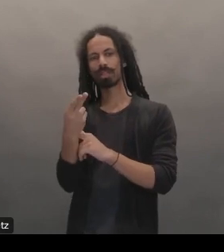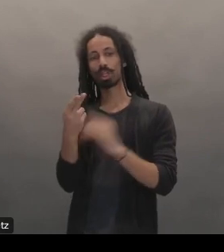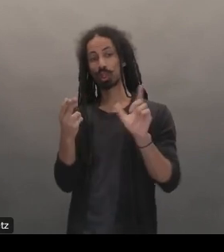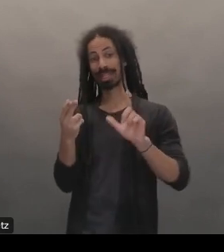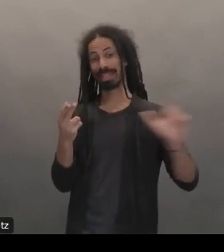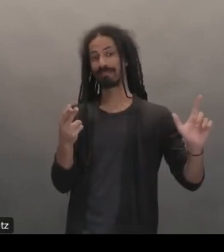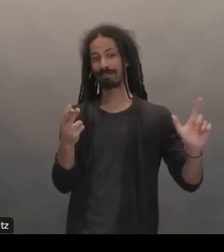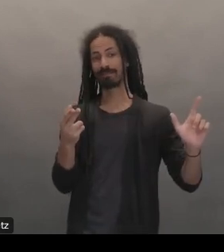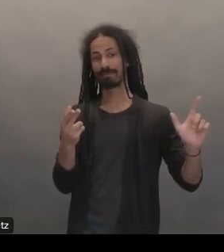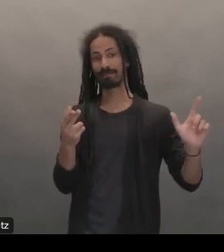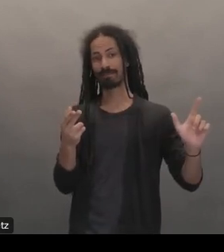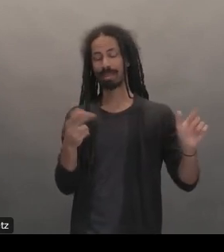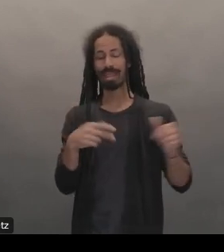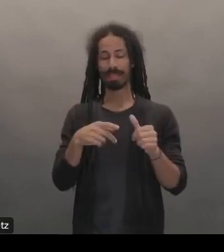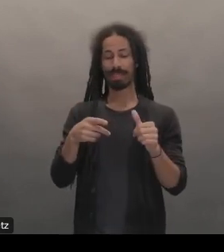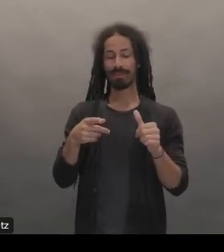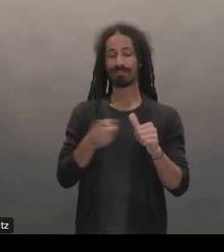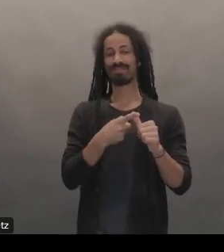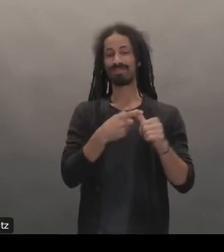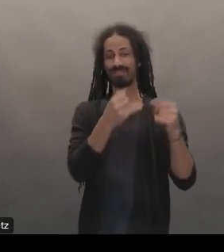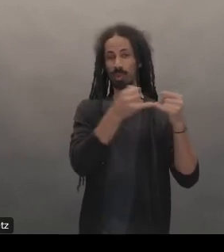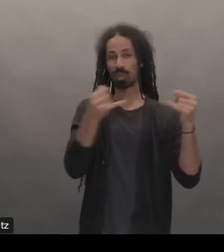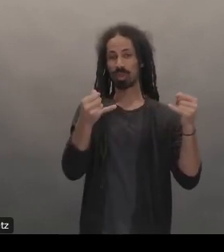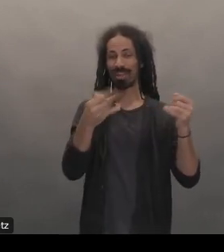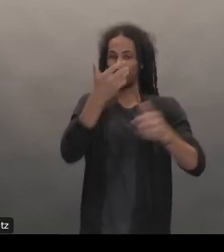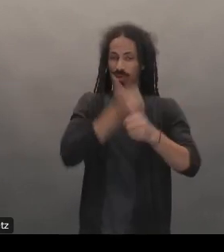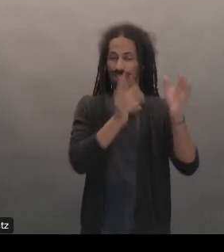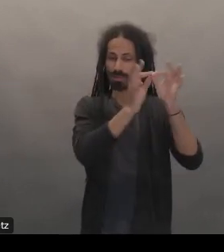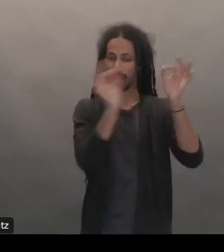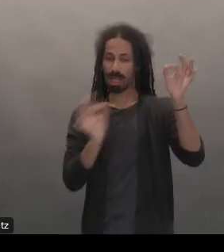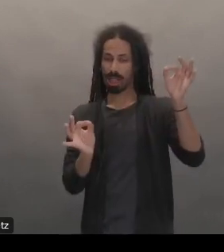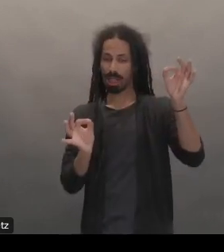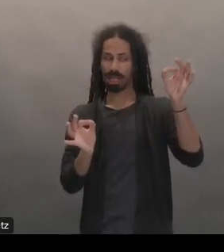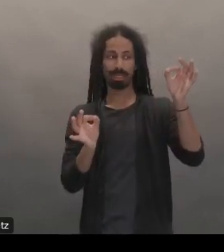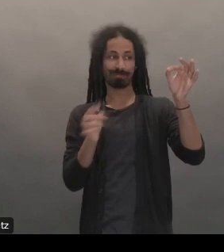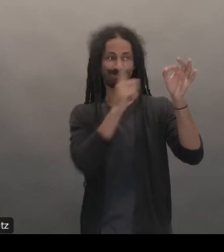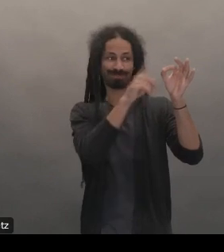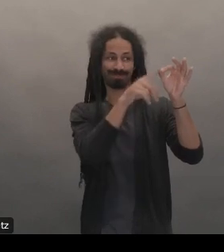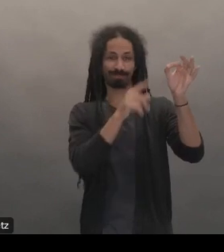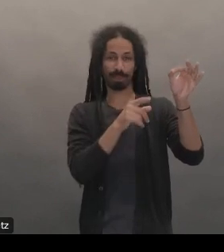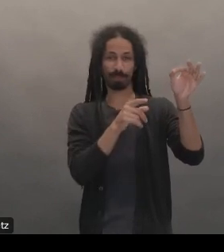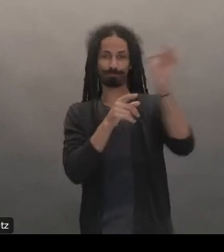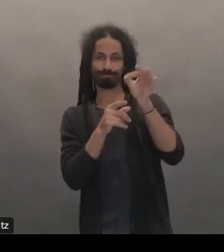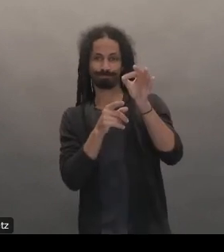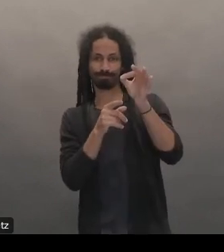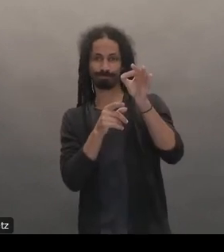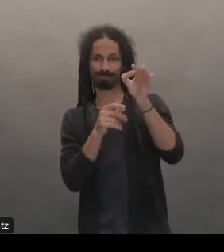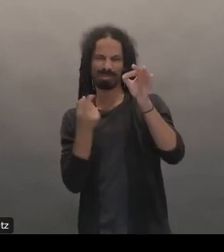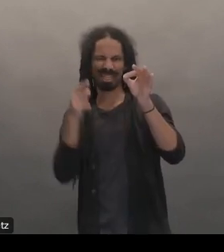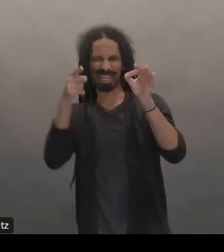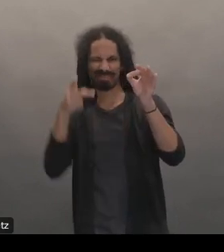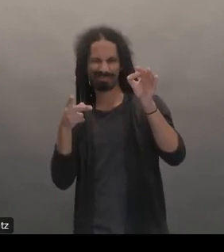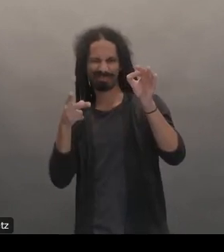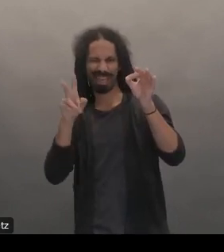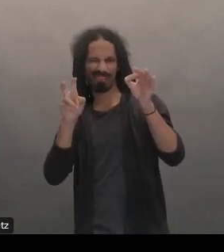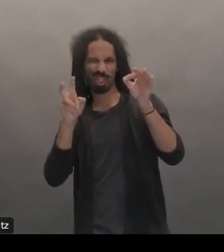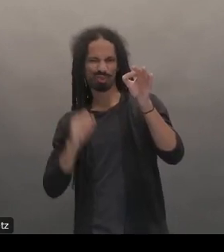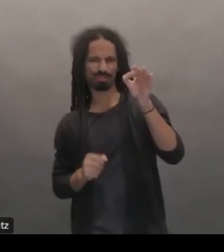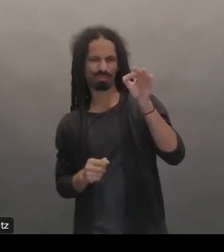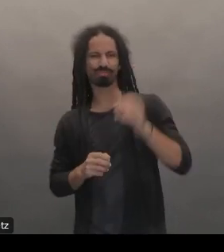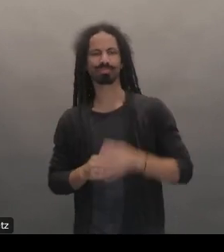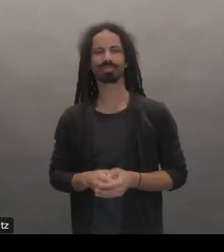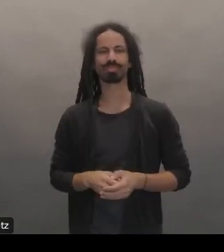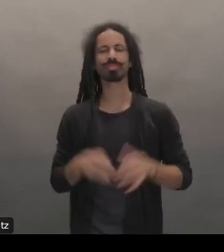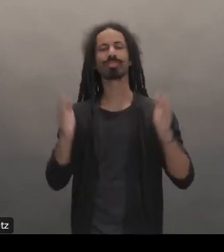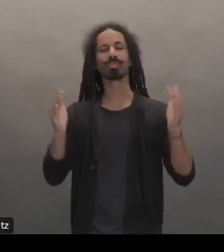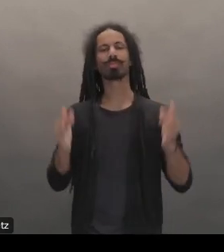every paragraph is indented with a 0.5 inches, about half an inch. And page numbers, as I mentioned, they